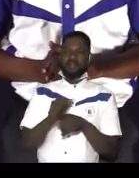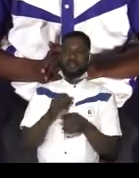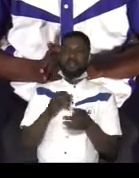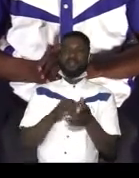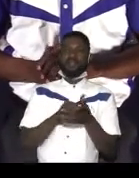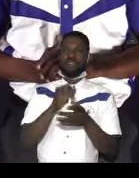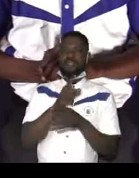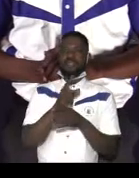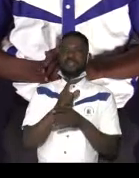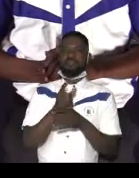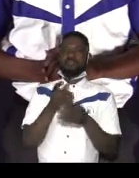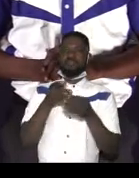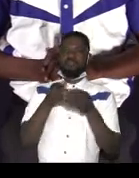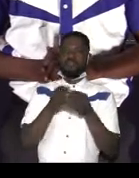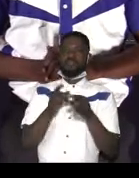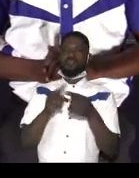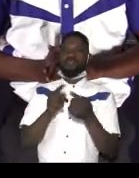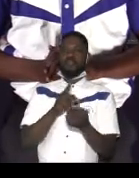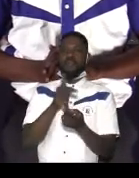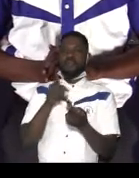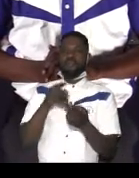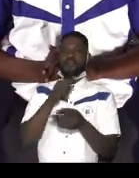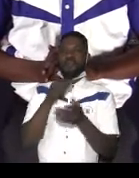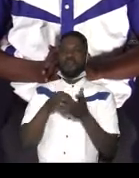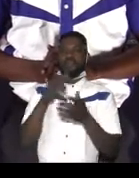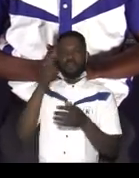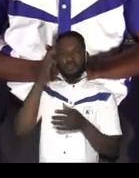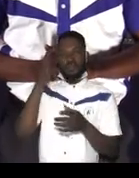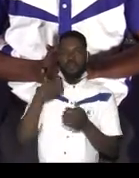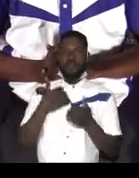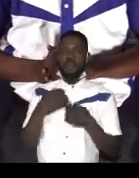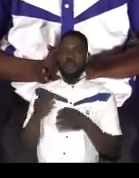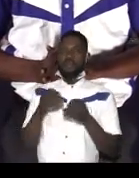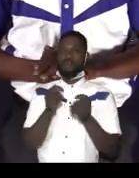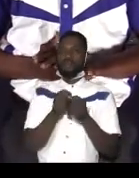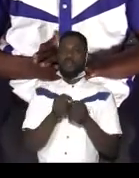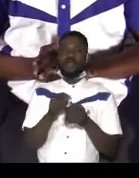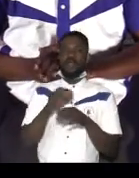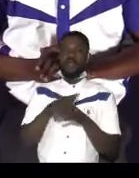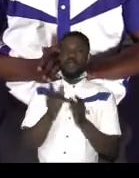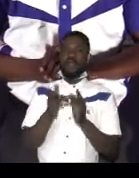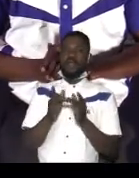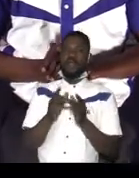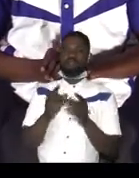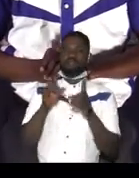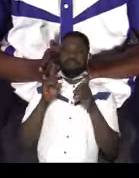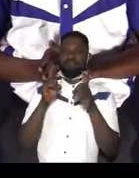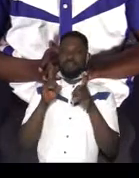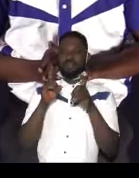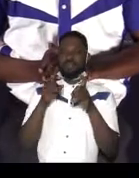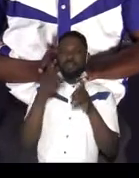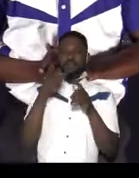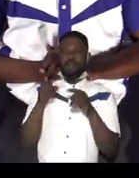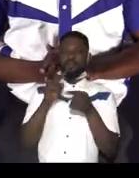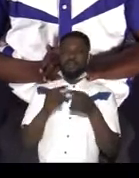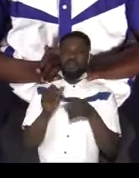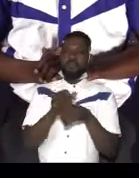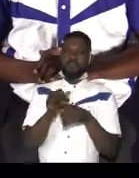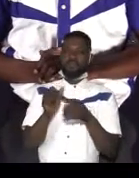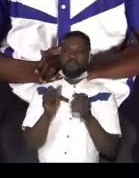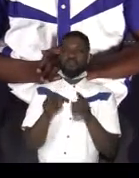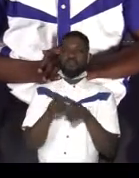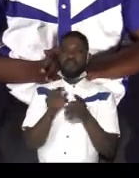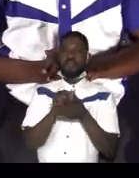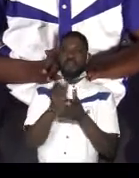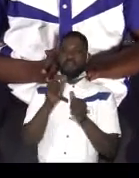it's what leads to perfection. And for this reason, we have put together online lessons for you, online assessments for you to practice with, so that you